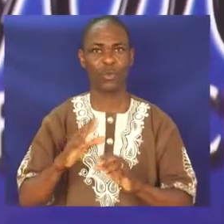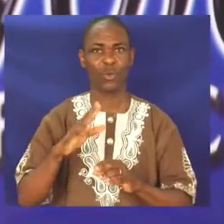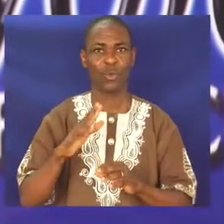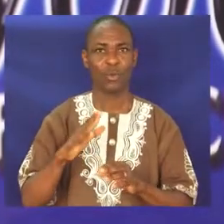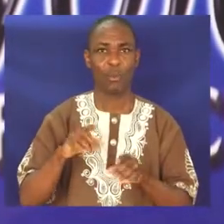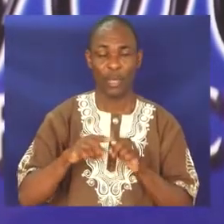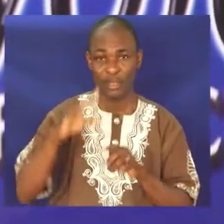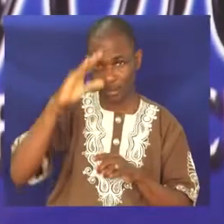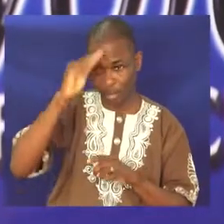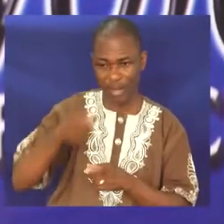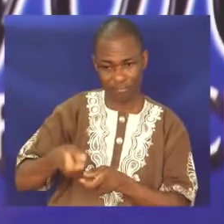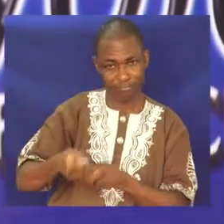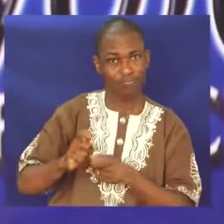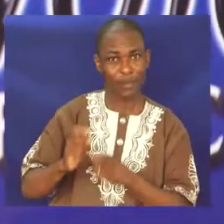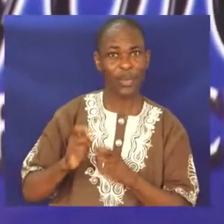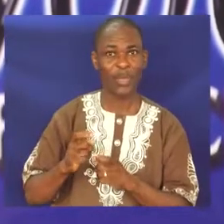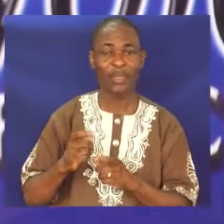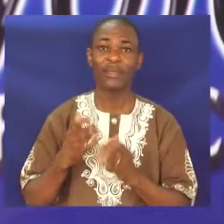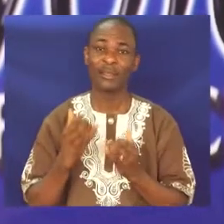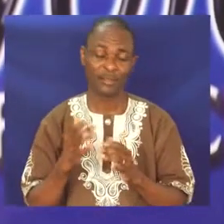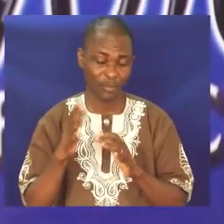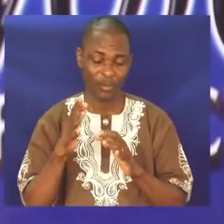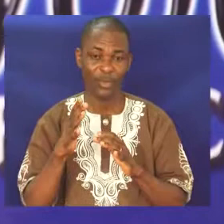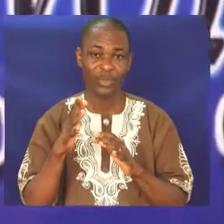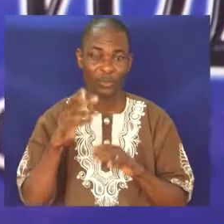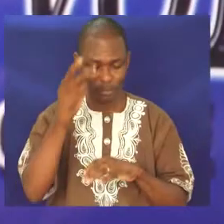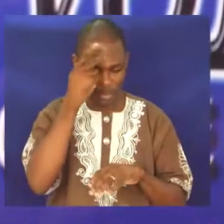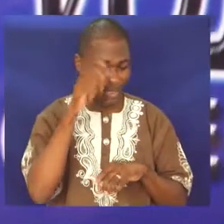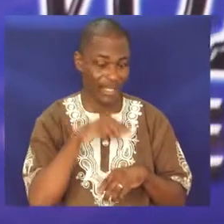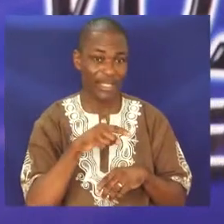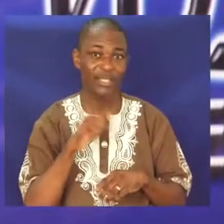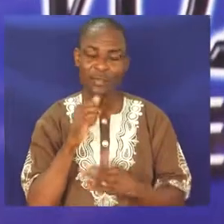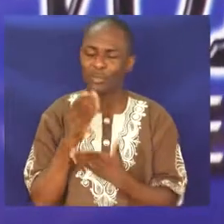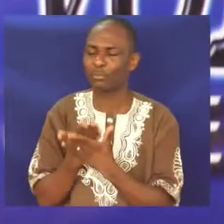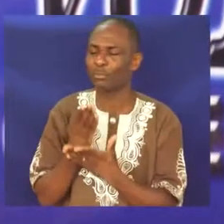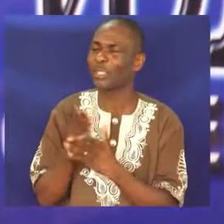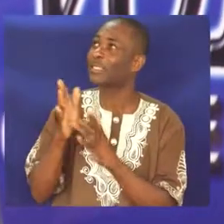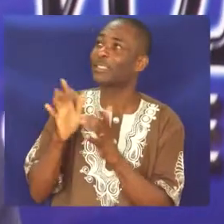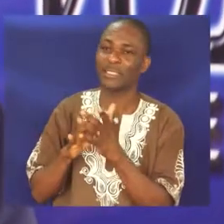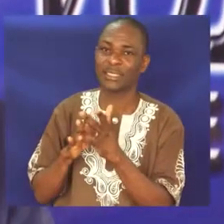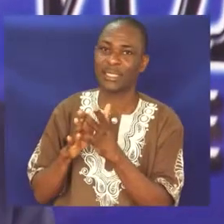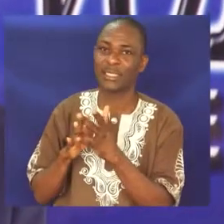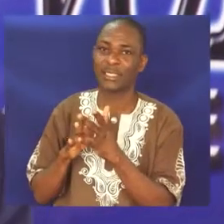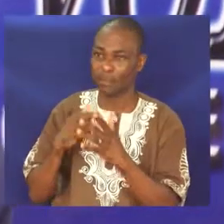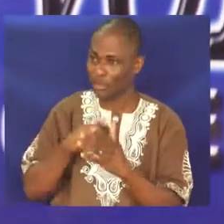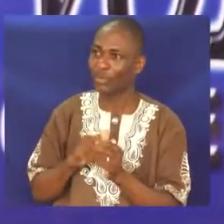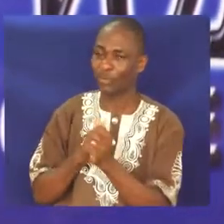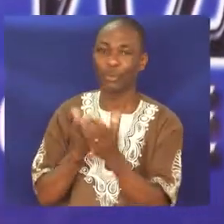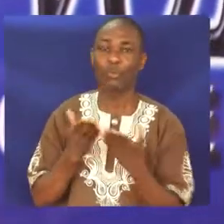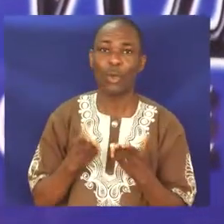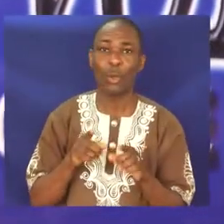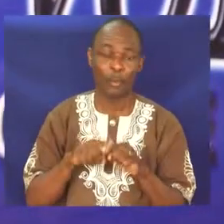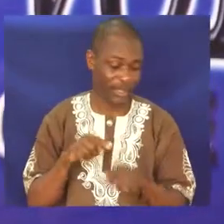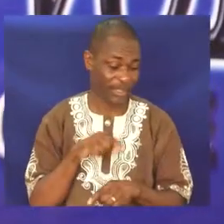so se. Enye Peter ene ko lobby ye. Se Awurade Yesu emefa no no ne no ko nante. He